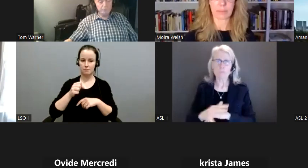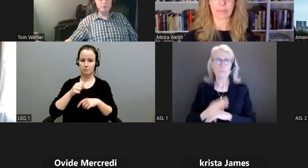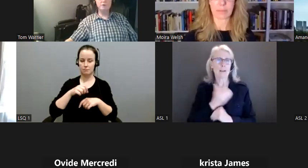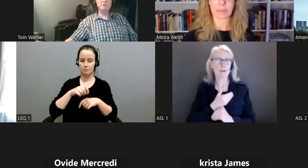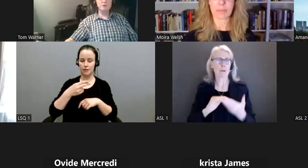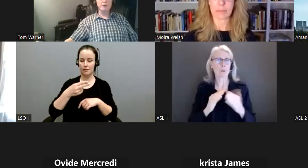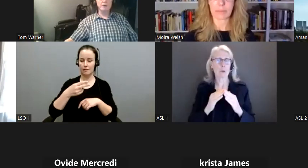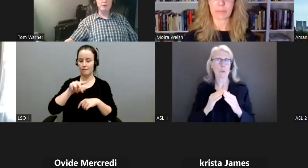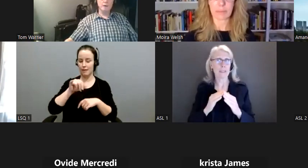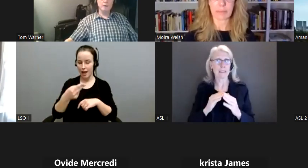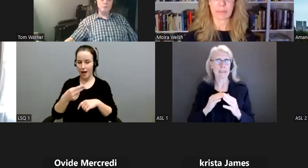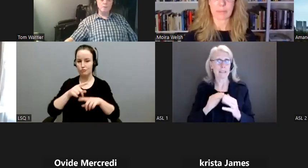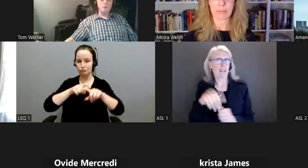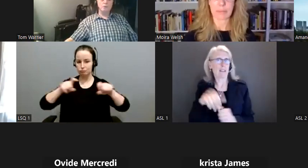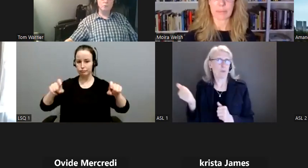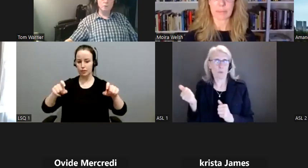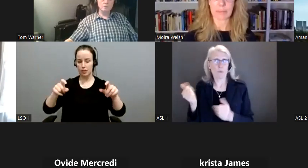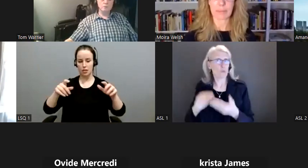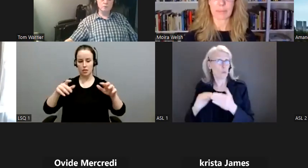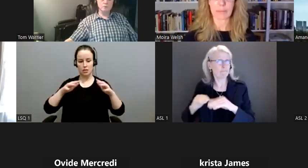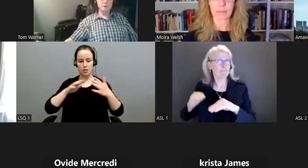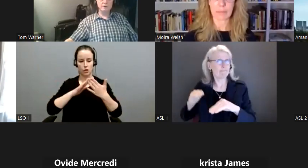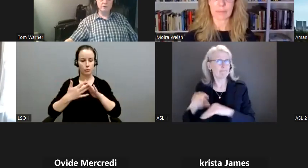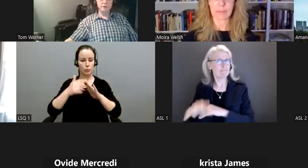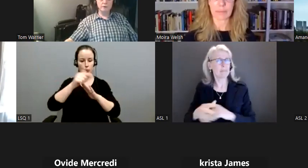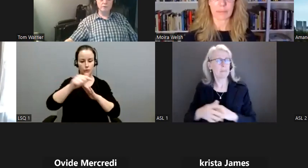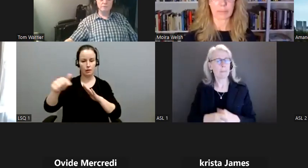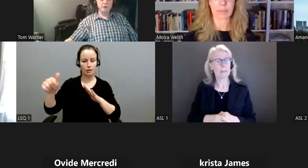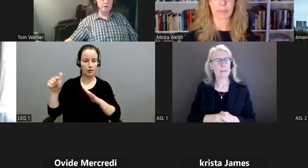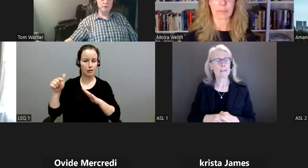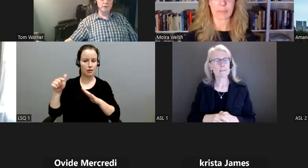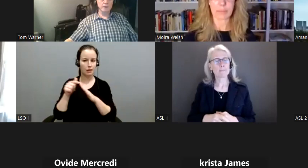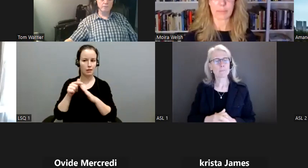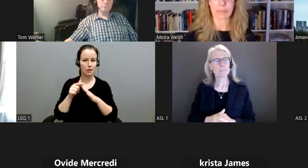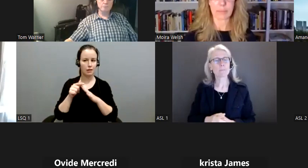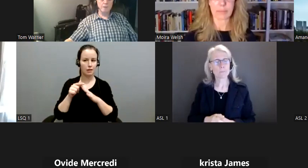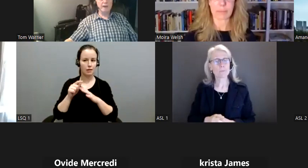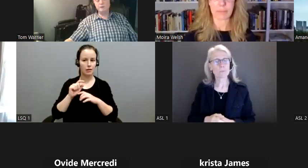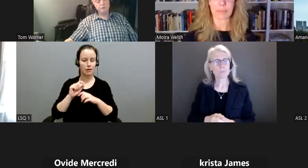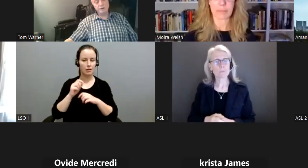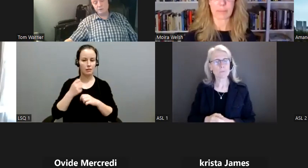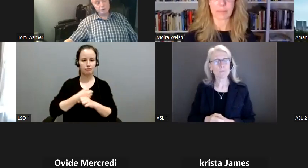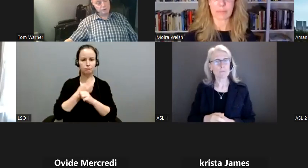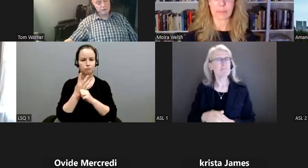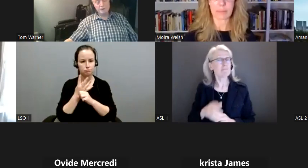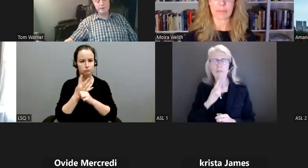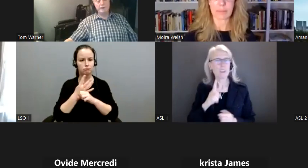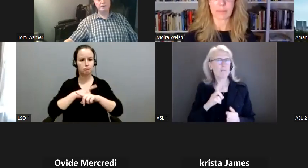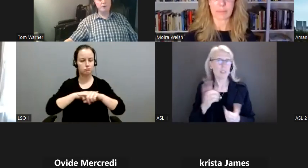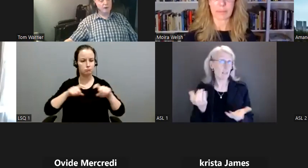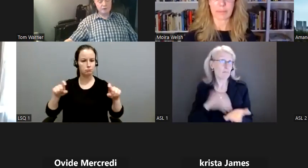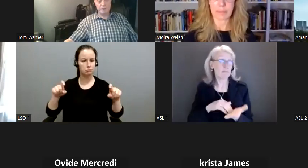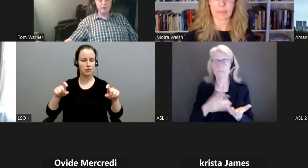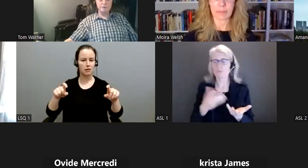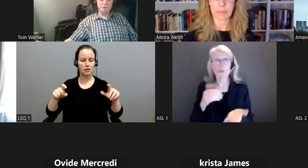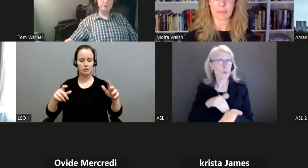other communities who were really very badly treated, mistreated,